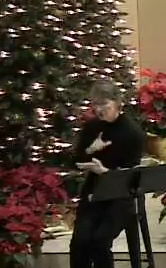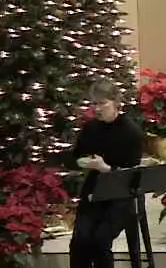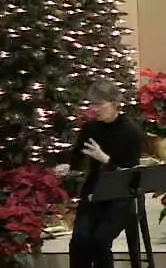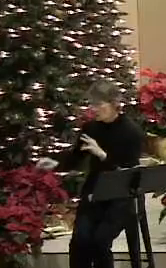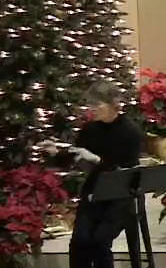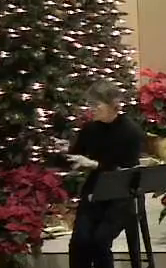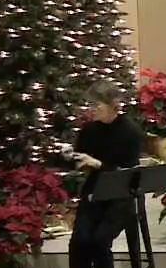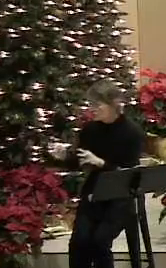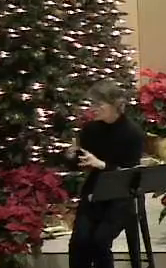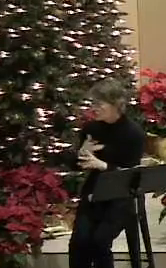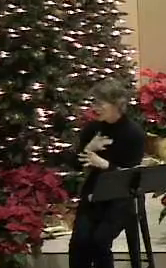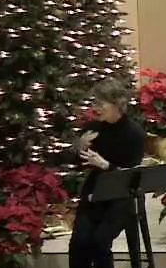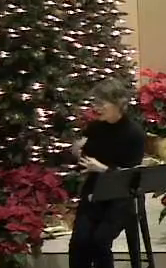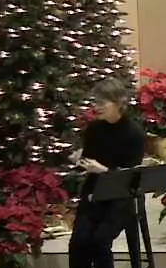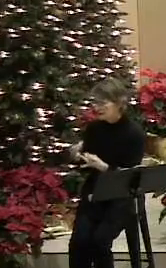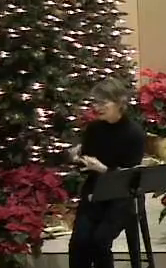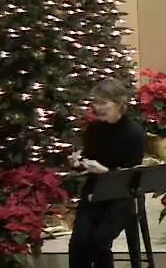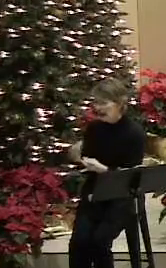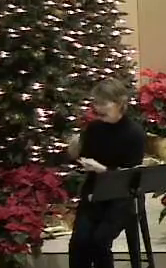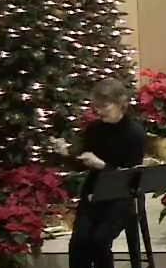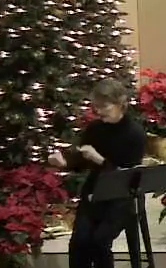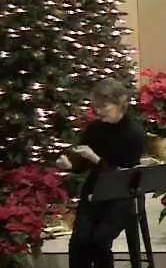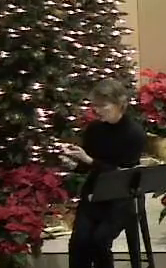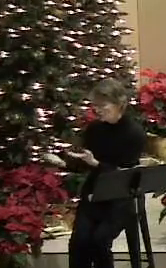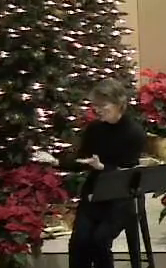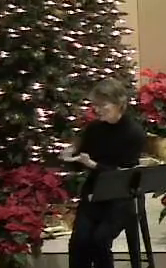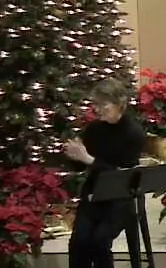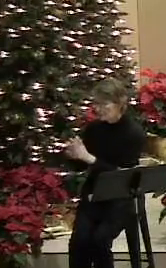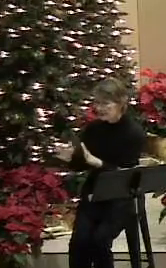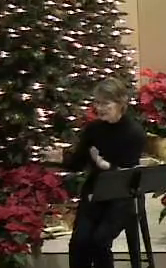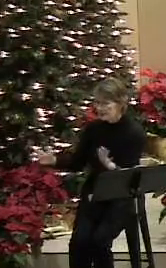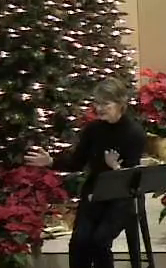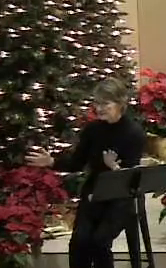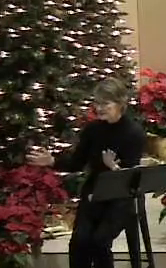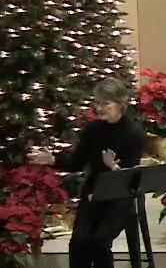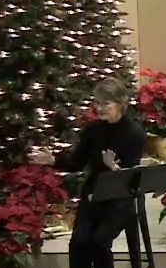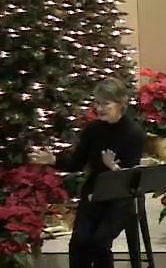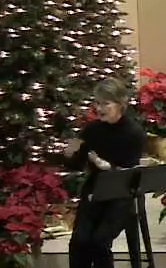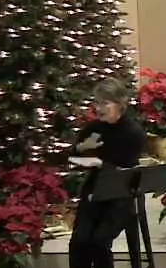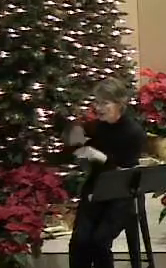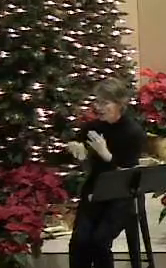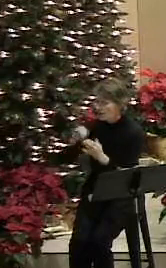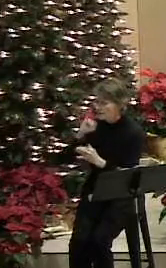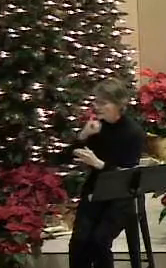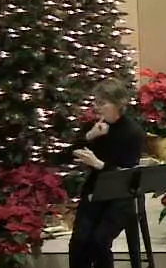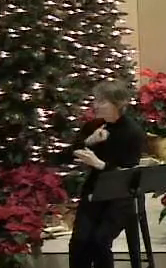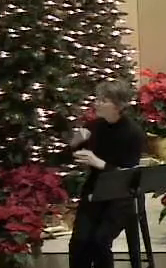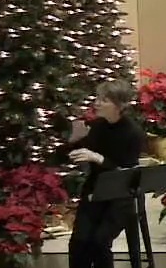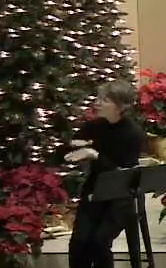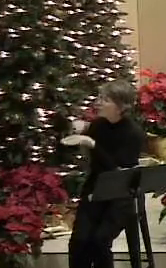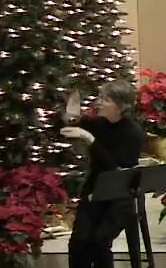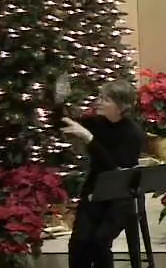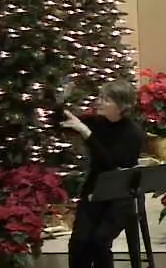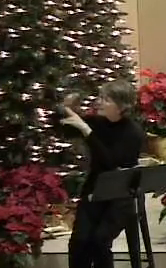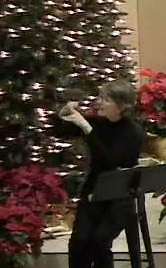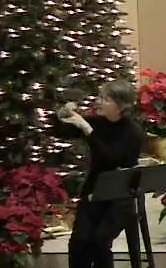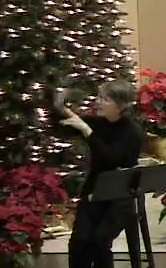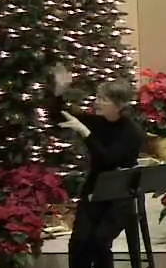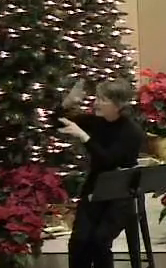you peace.' So shall they invoke my name upon the Israelites, and I will bless